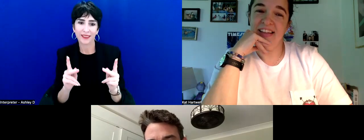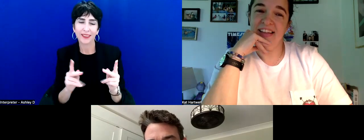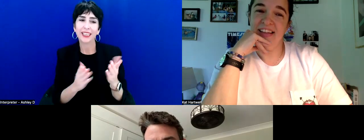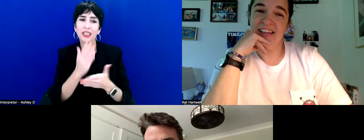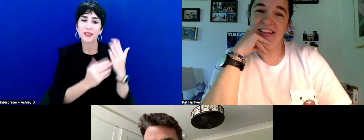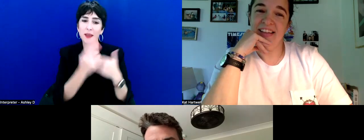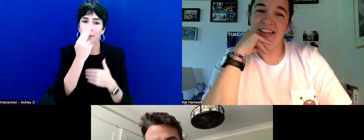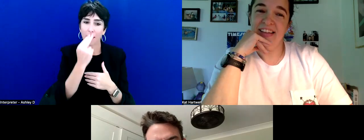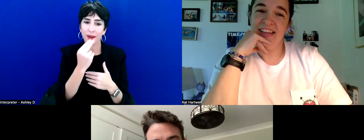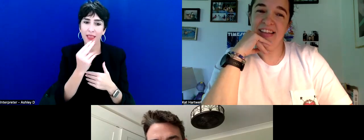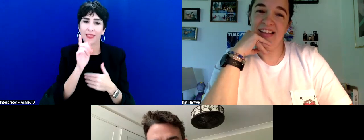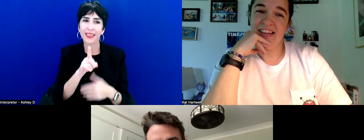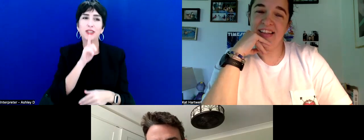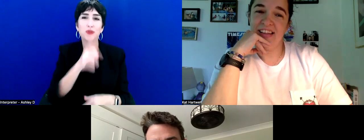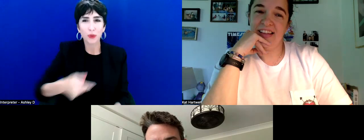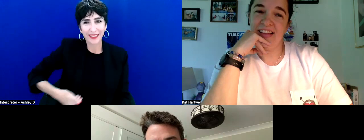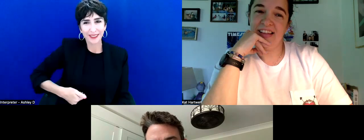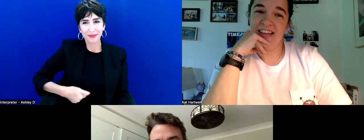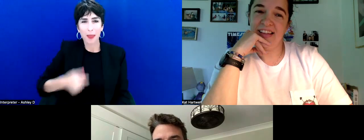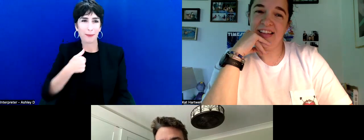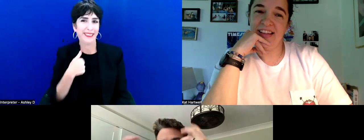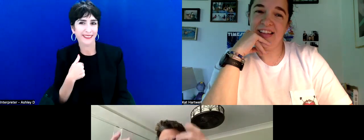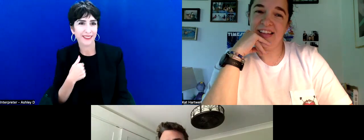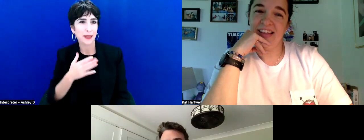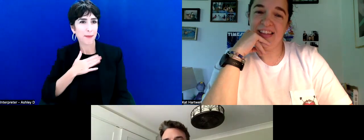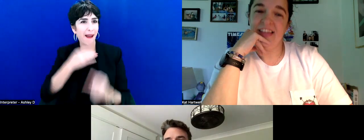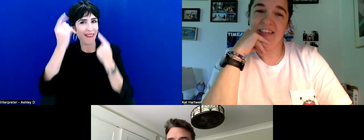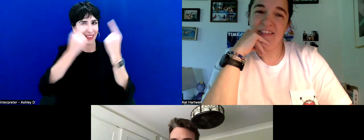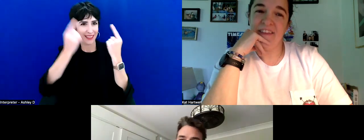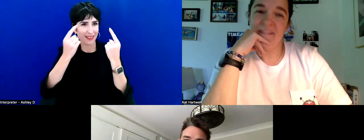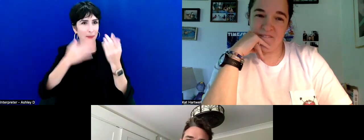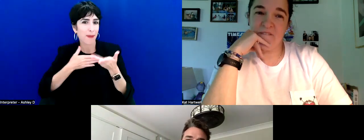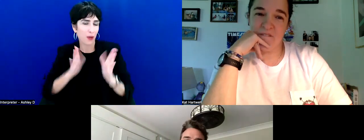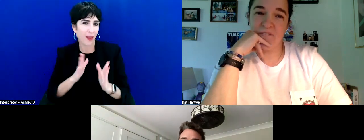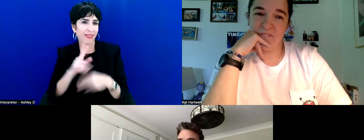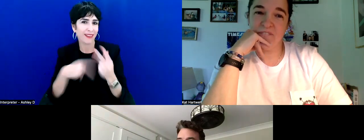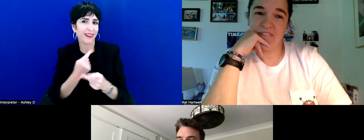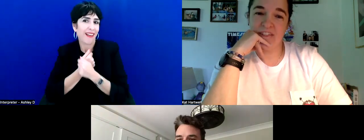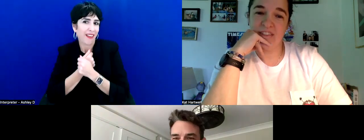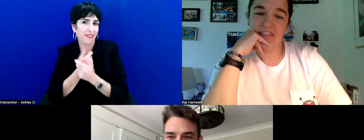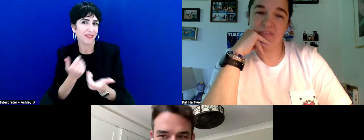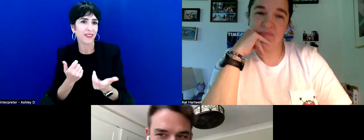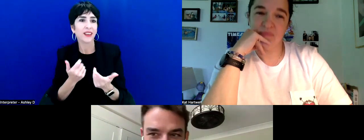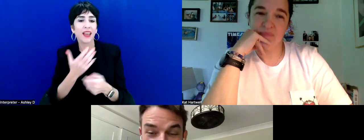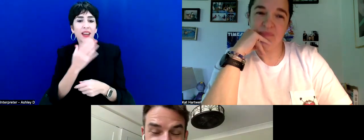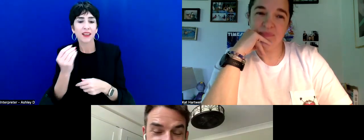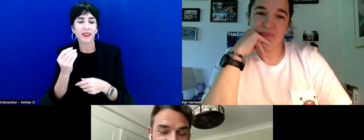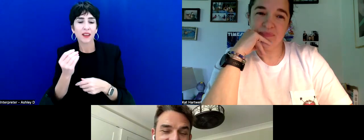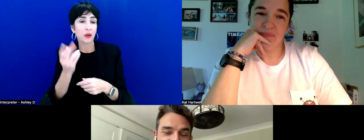comedy that is kind of me. You know what I mean? This is how I think. This is the comedy I love, and we'll see how